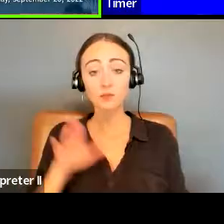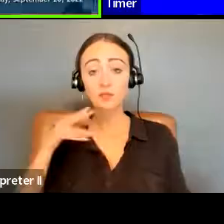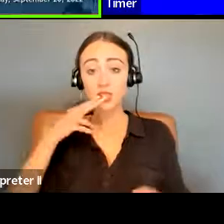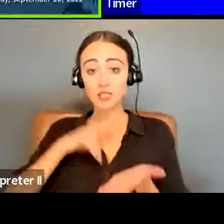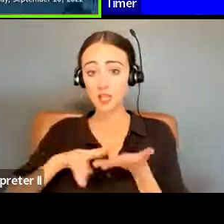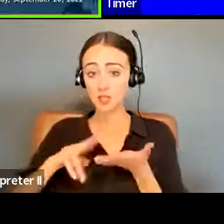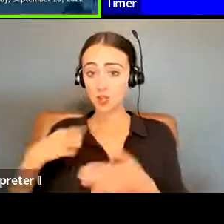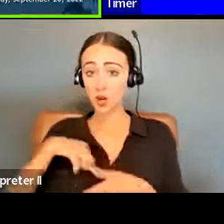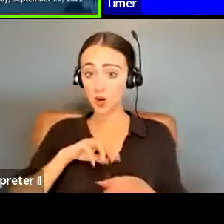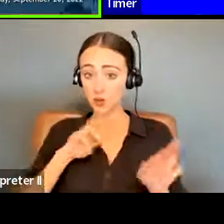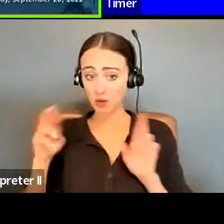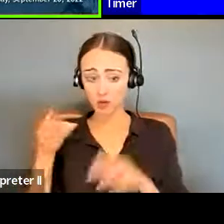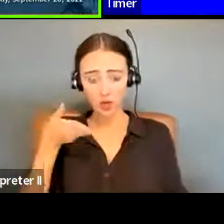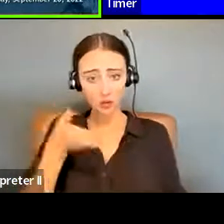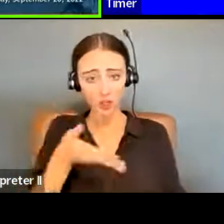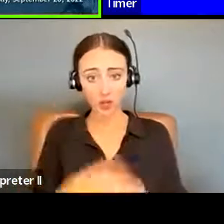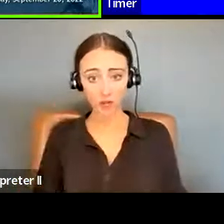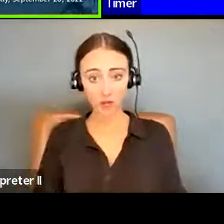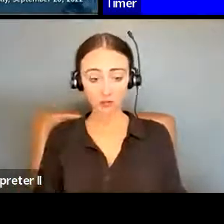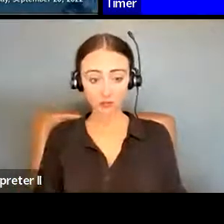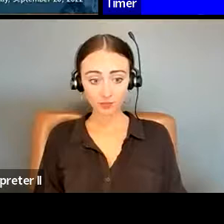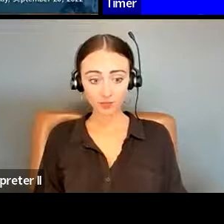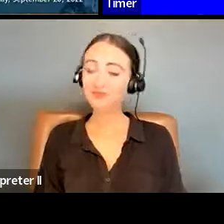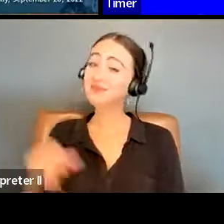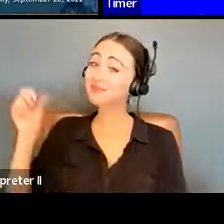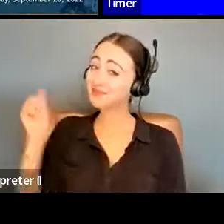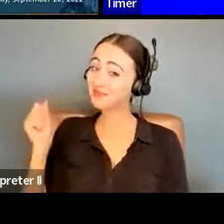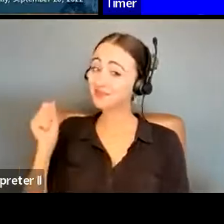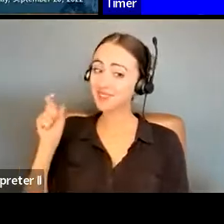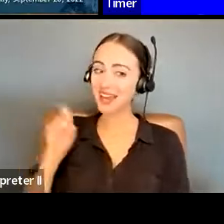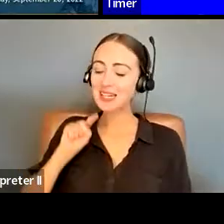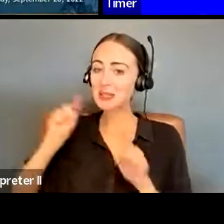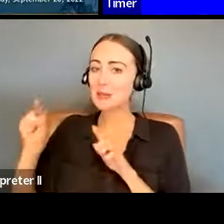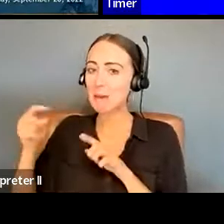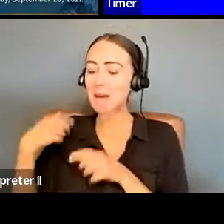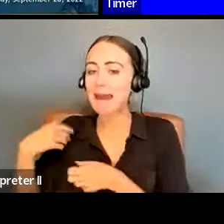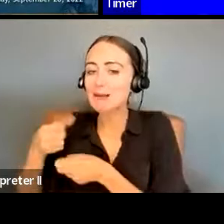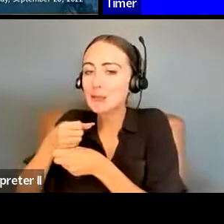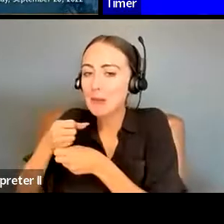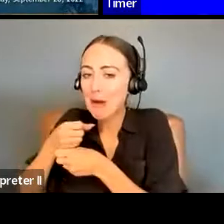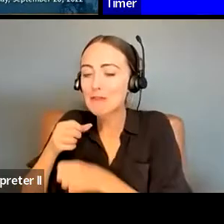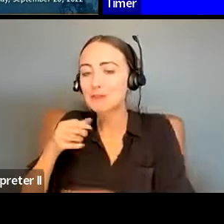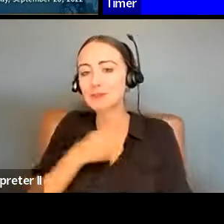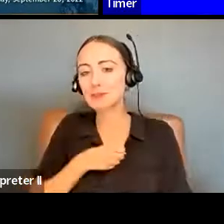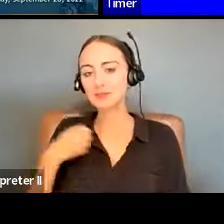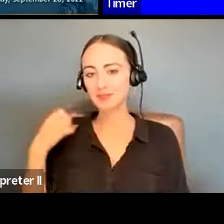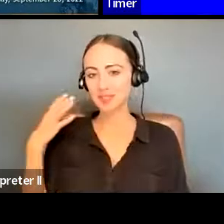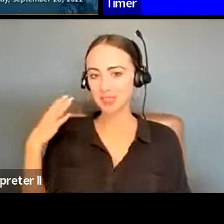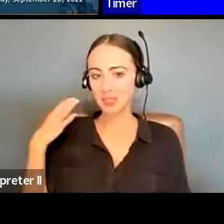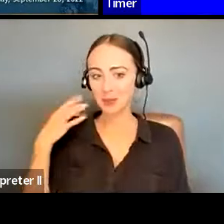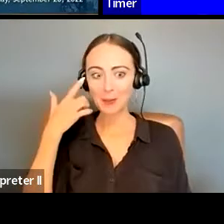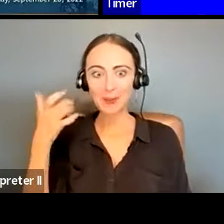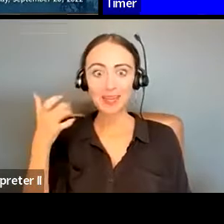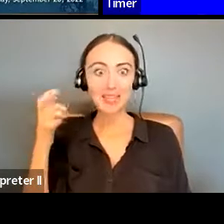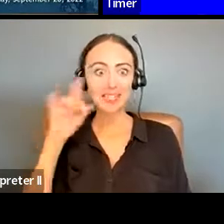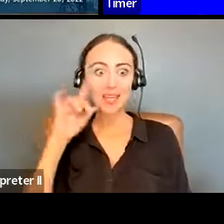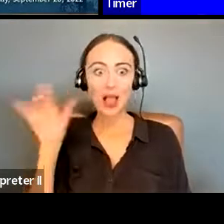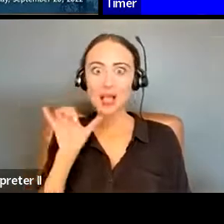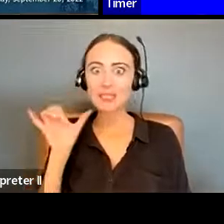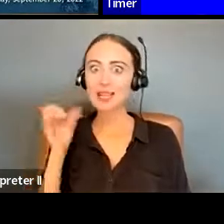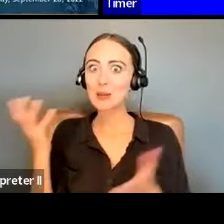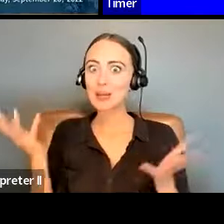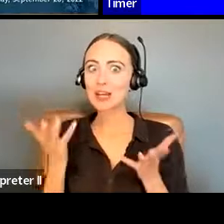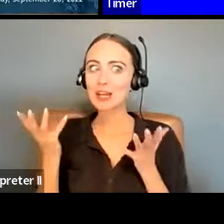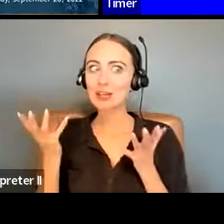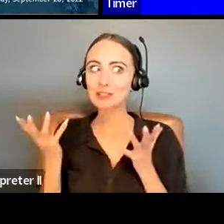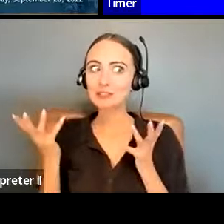Madam Secretary, are you still there? I had to go get a cup of coffee, Mr. Chairman, because looks like we're going to be here for a